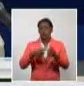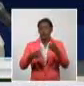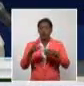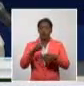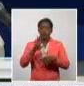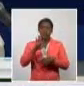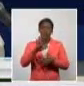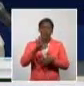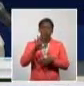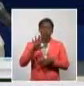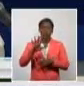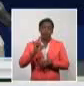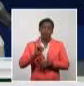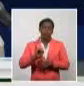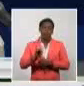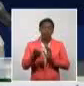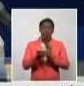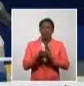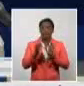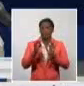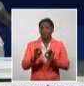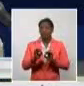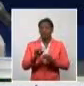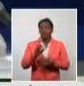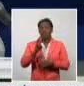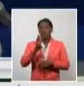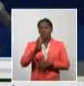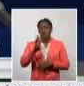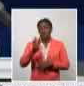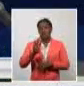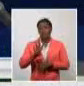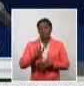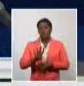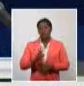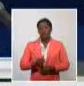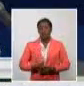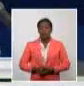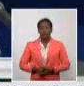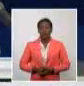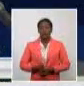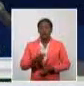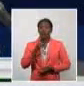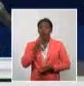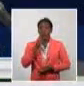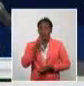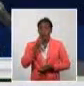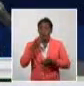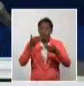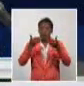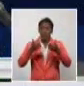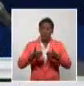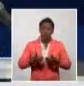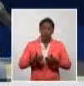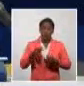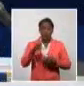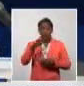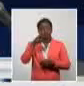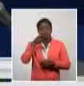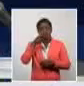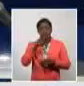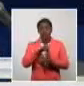2,947 people being monitored for certain risks related to this disease. Yesterday,